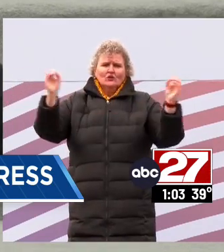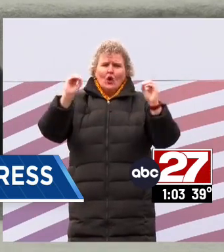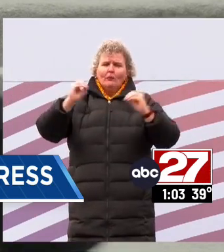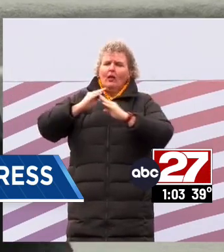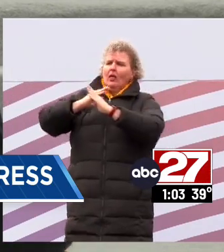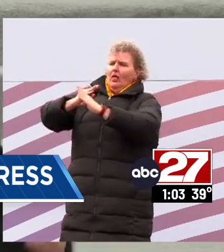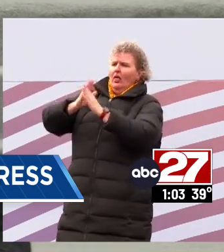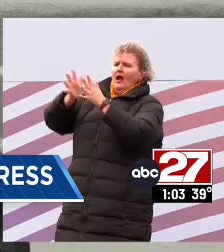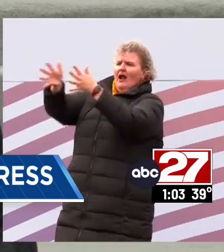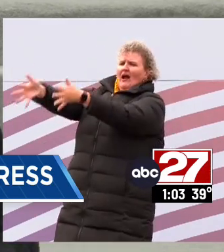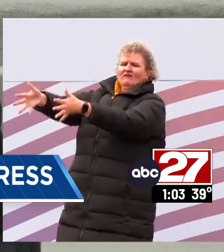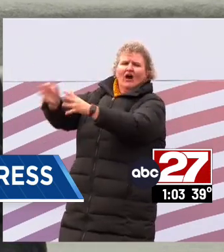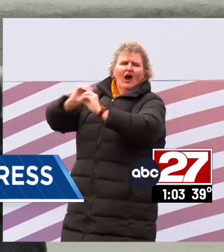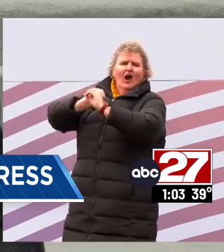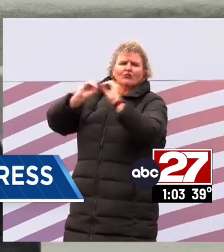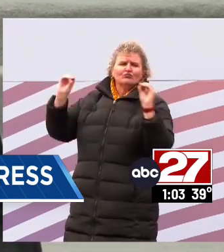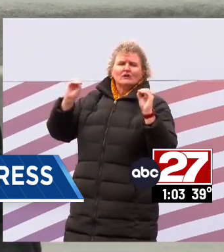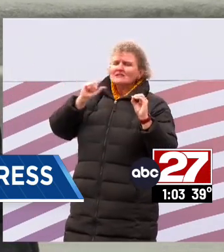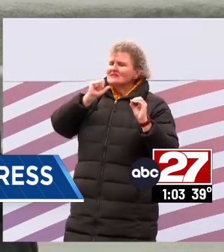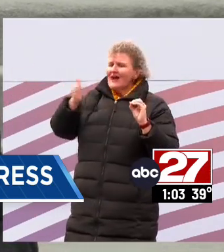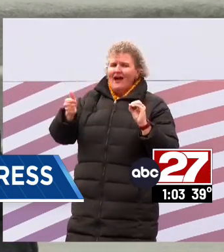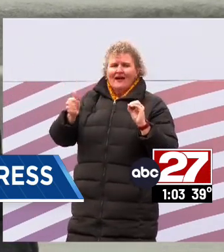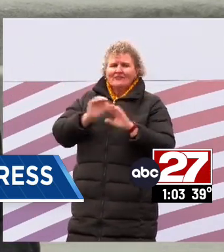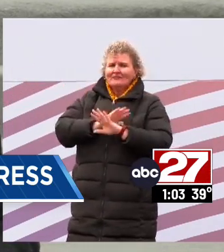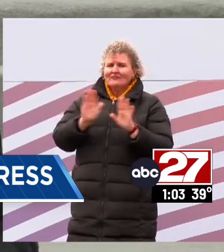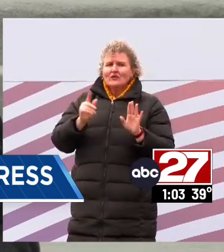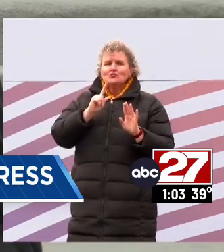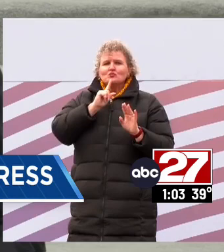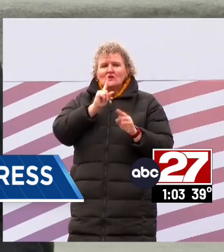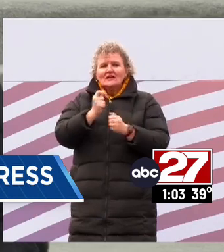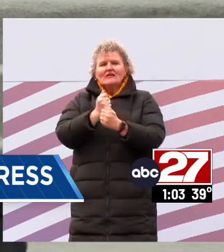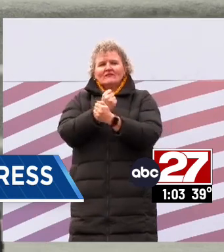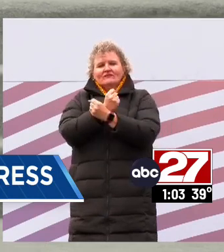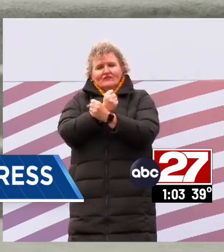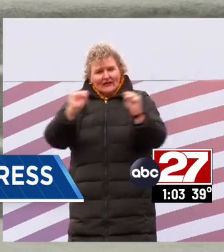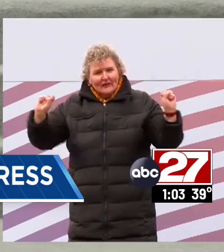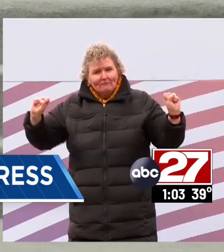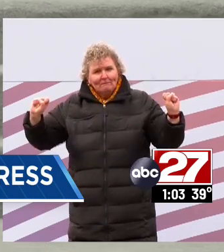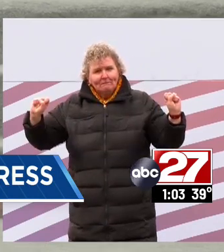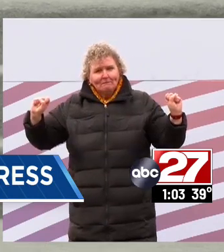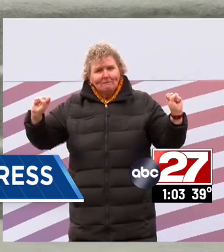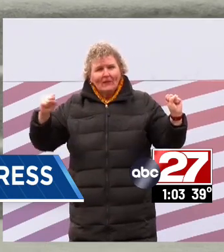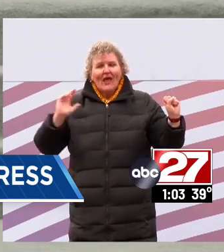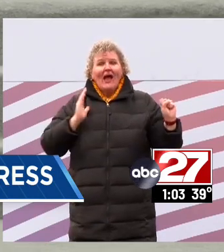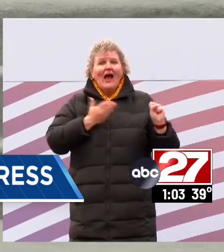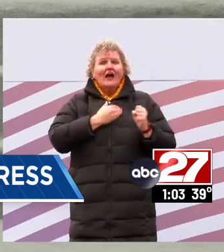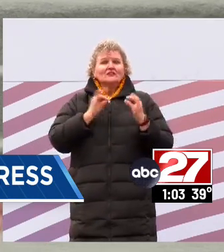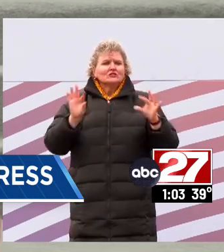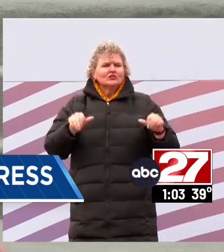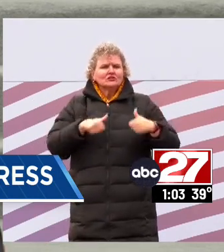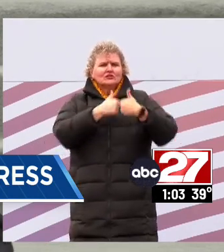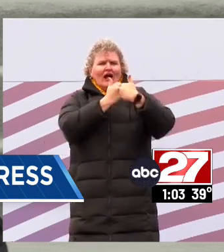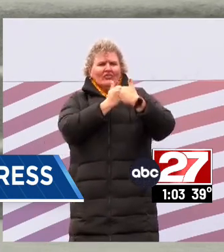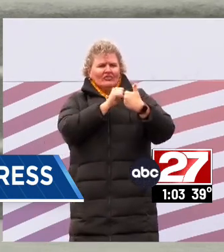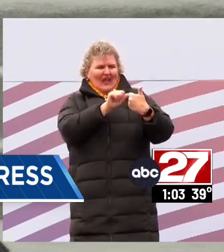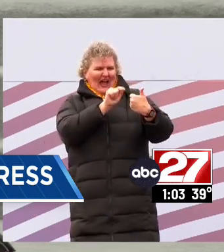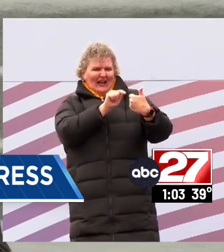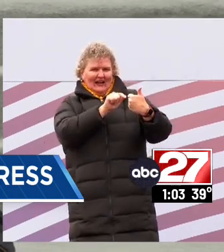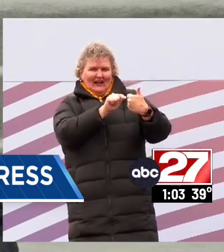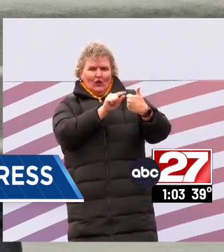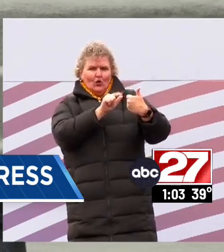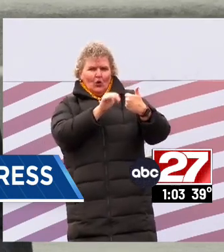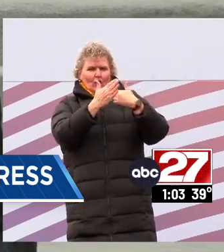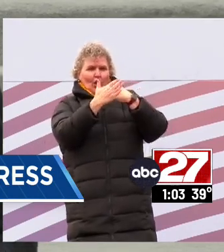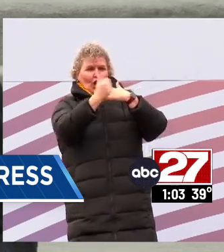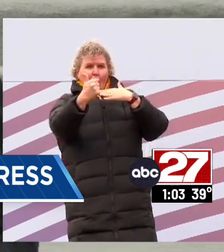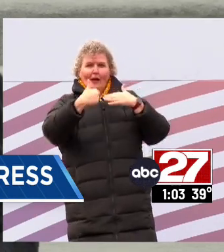behind. That is real freedom. And that is our challenge. That is our calling. And that is